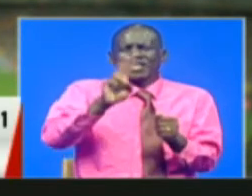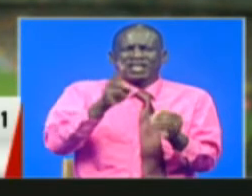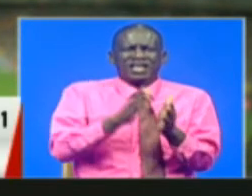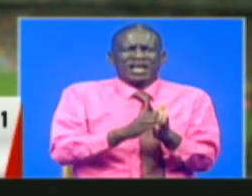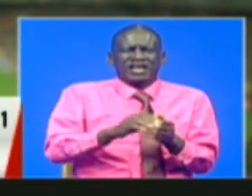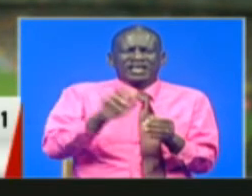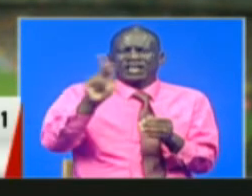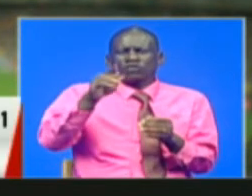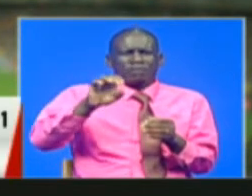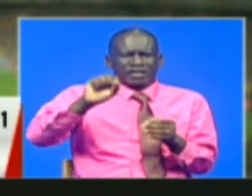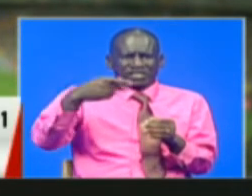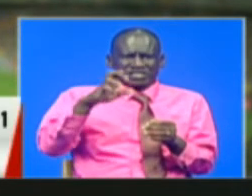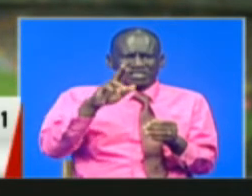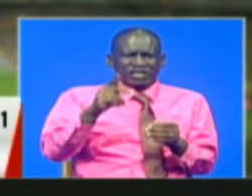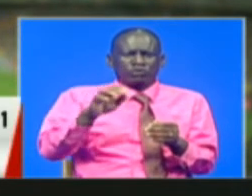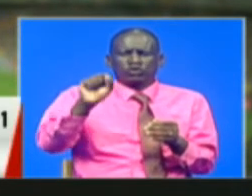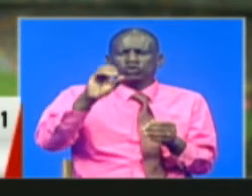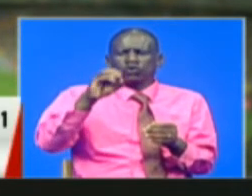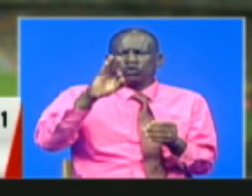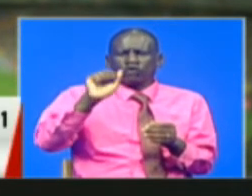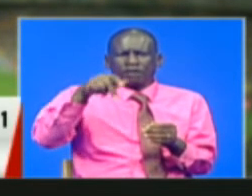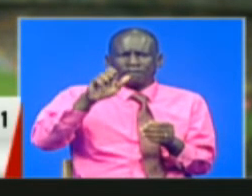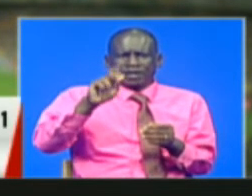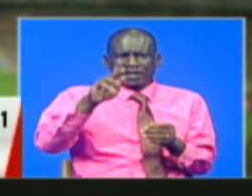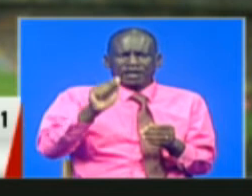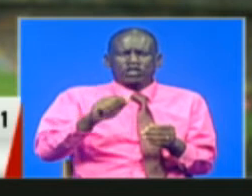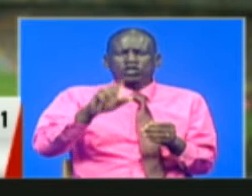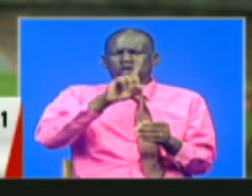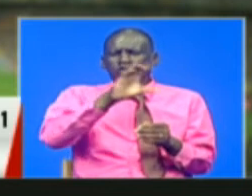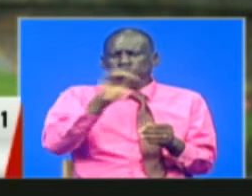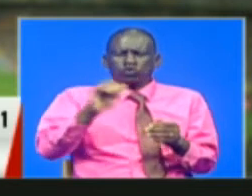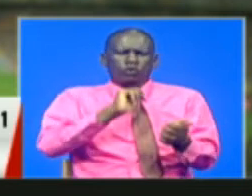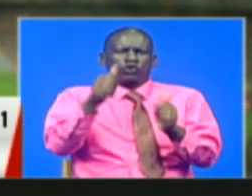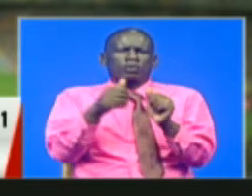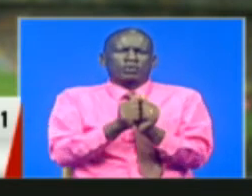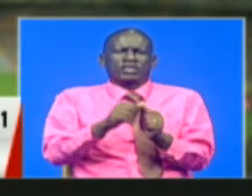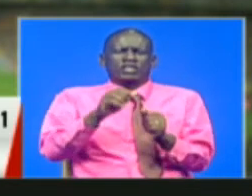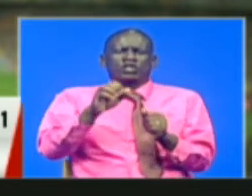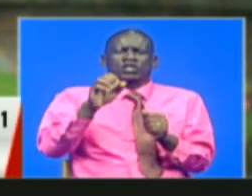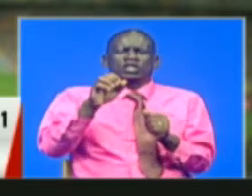Sofapaka. Nzoia plays Sony Sugar and Zoo FC welcome KCB to Kericho.